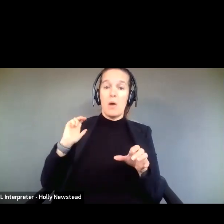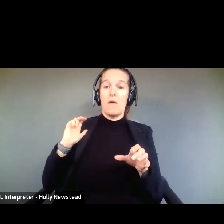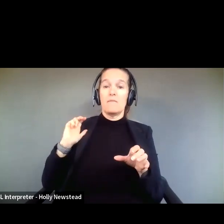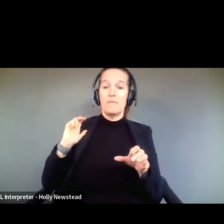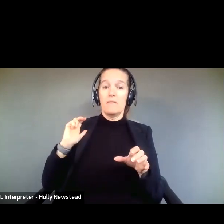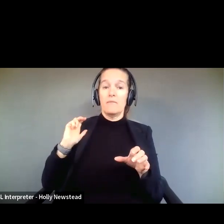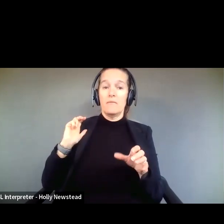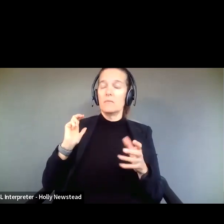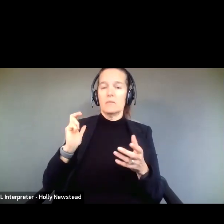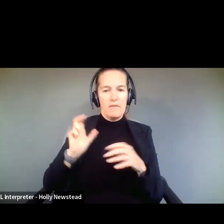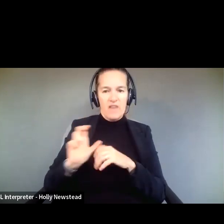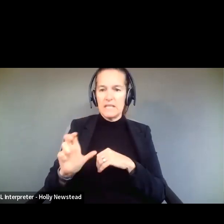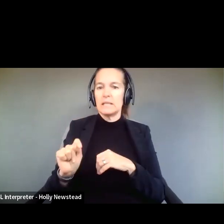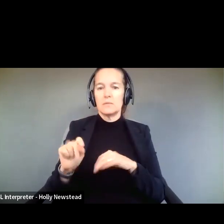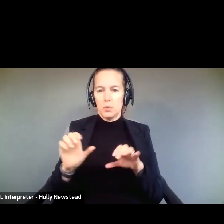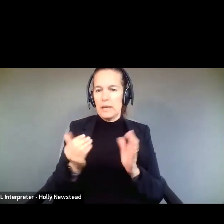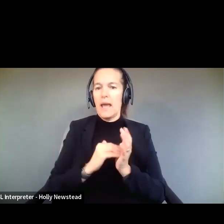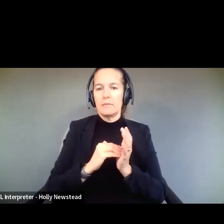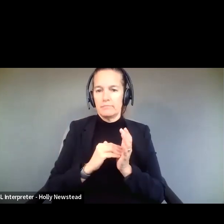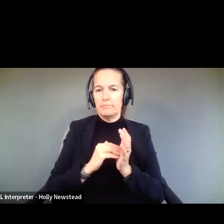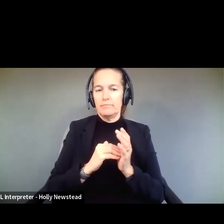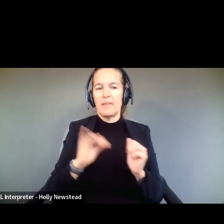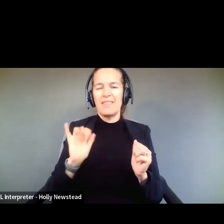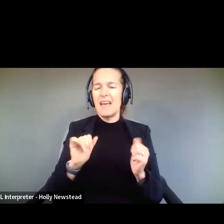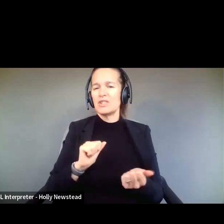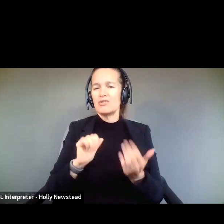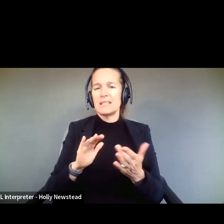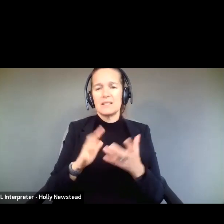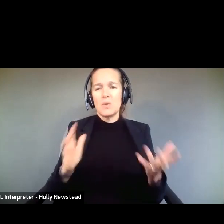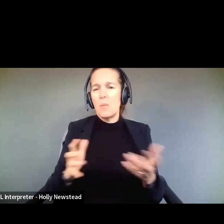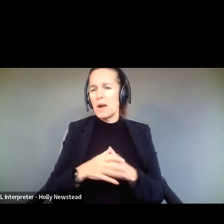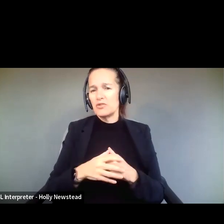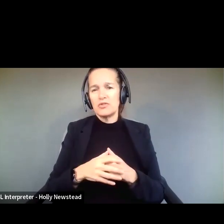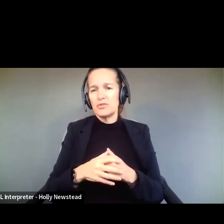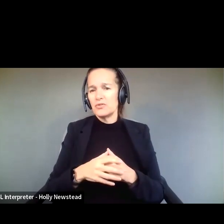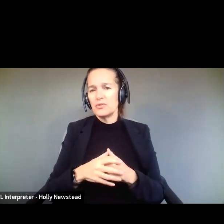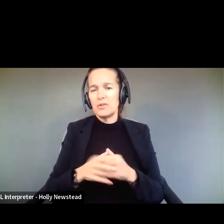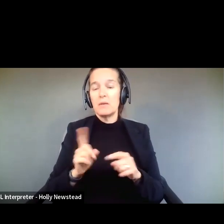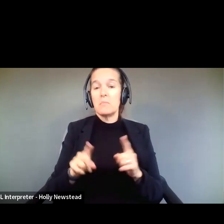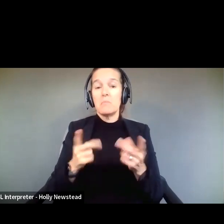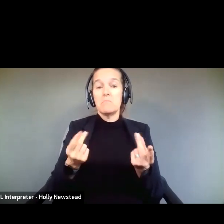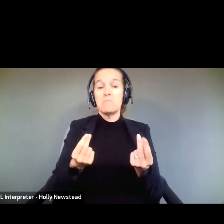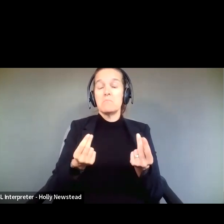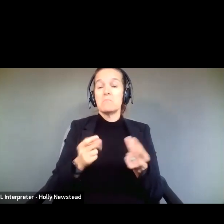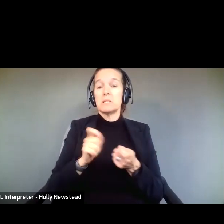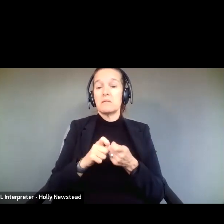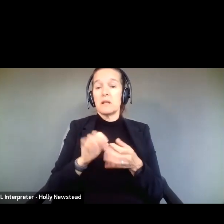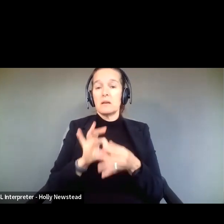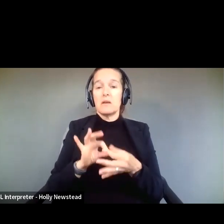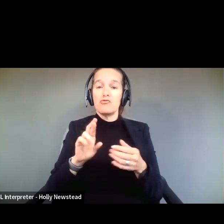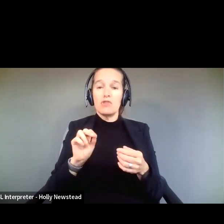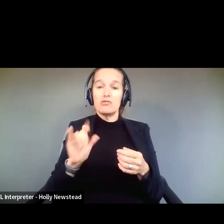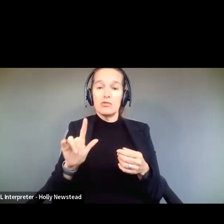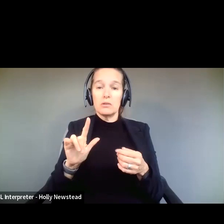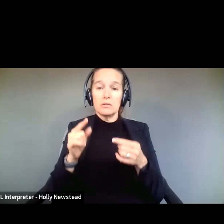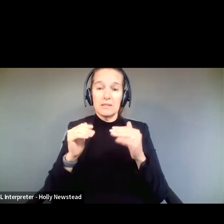it to do it again. This addresses so much. But what it does is it specifically around racial disparities